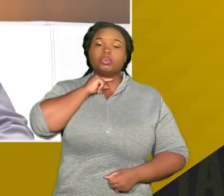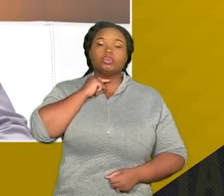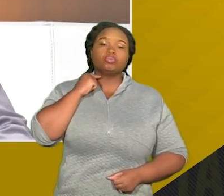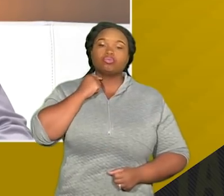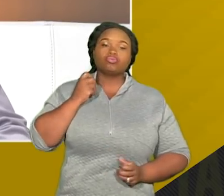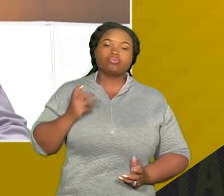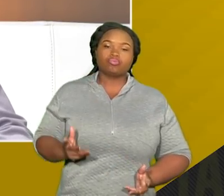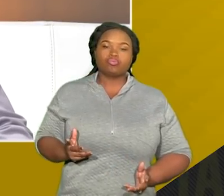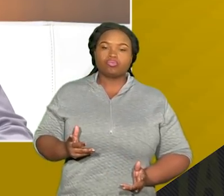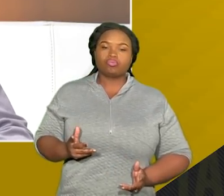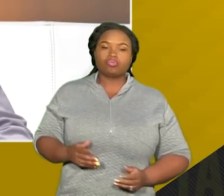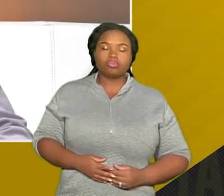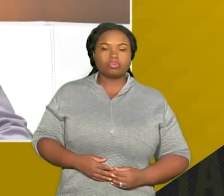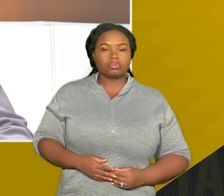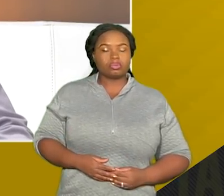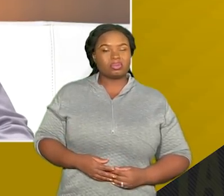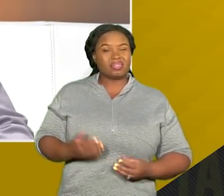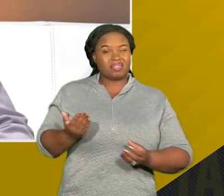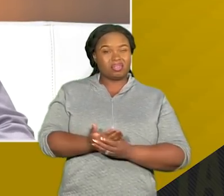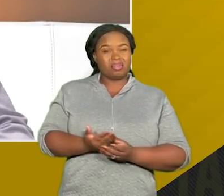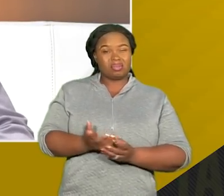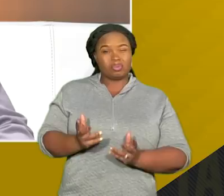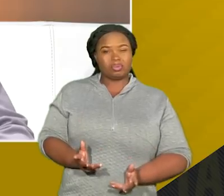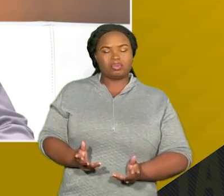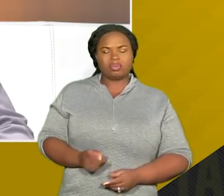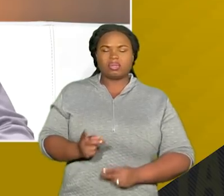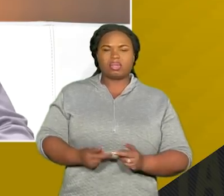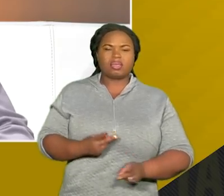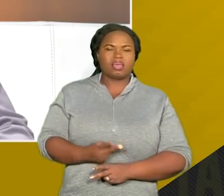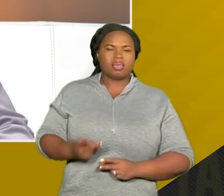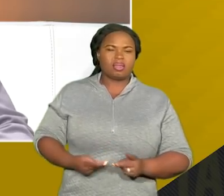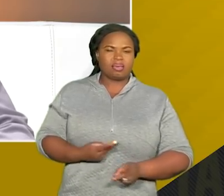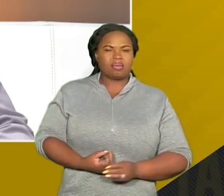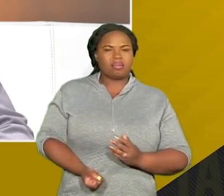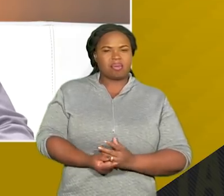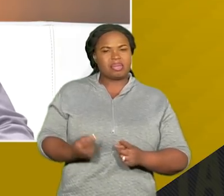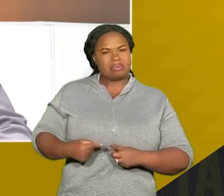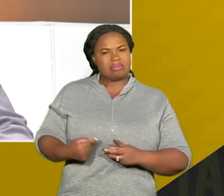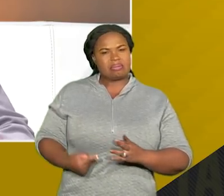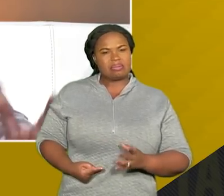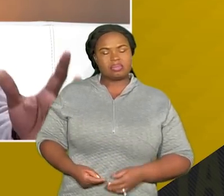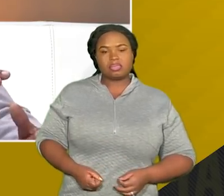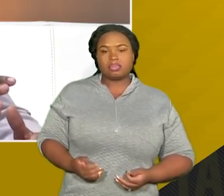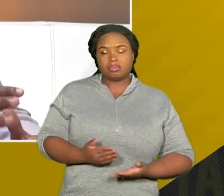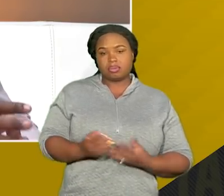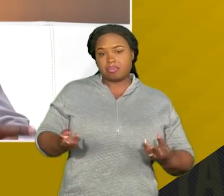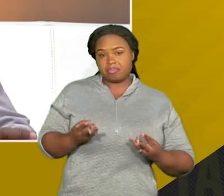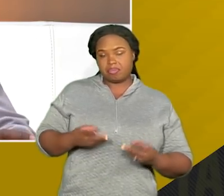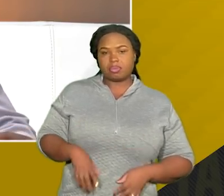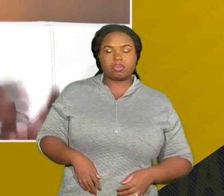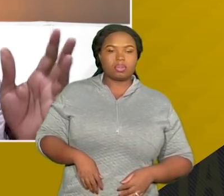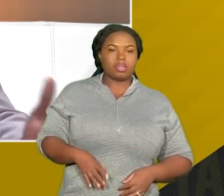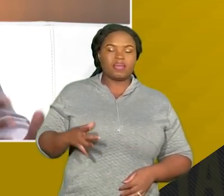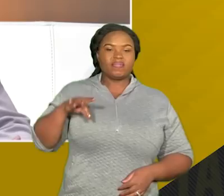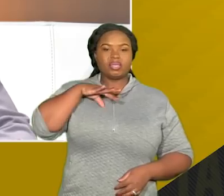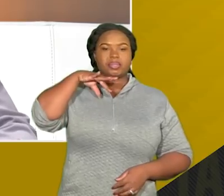I'm dealing with such cases time and again where people are possessed. With